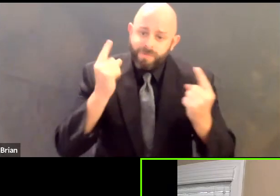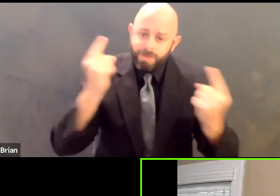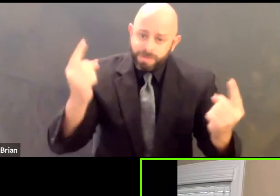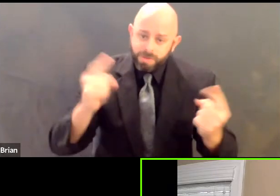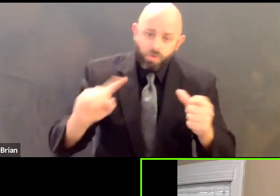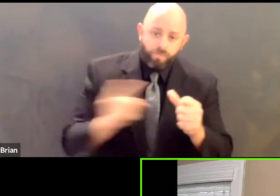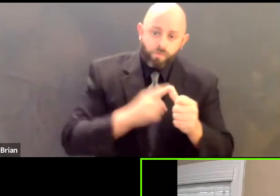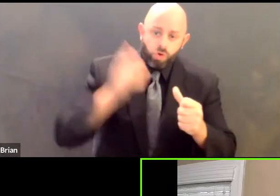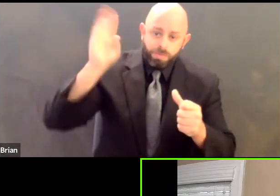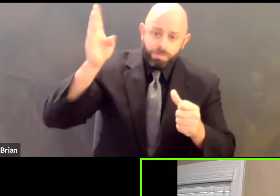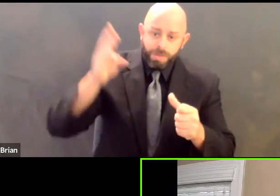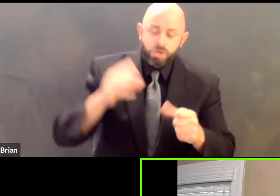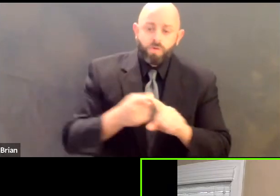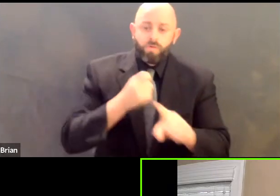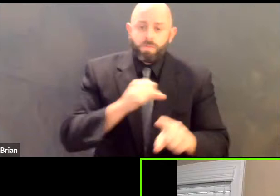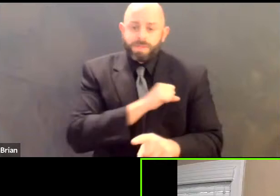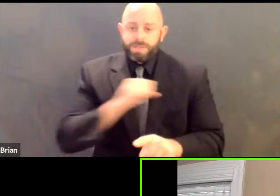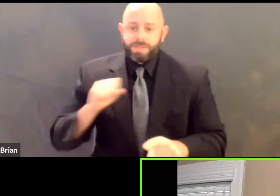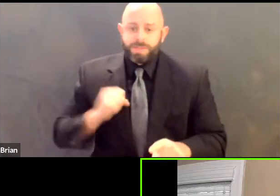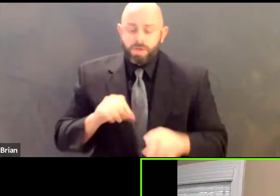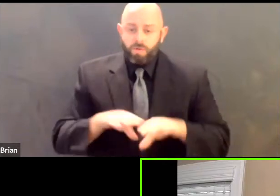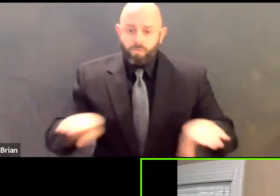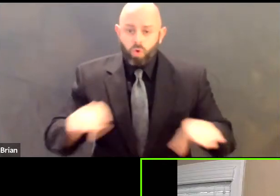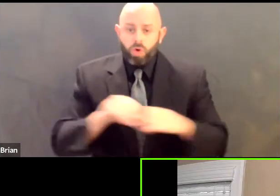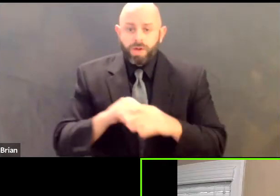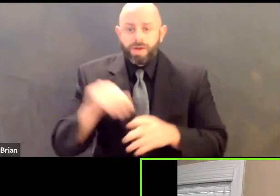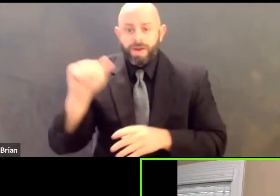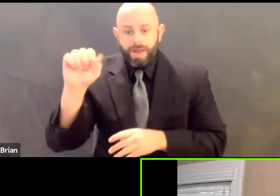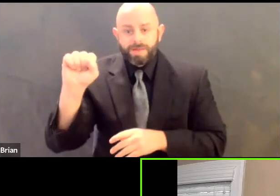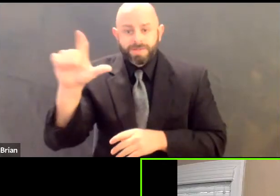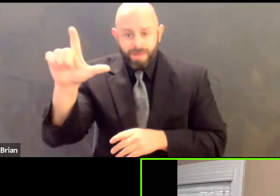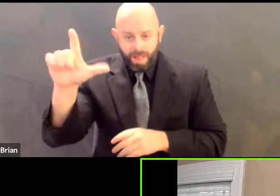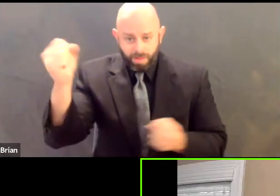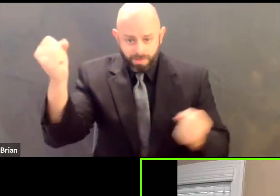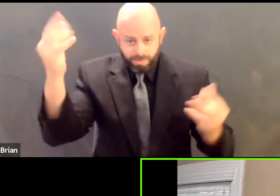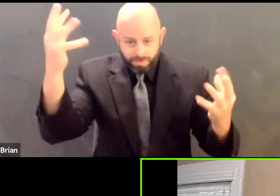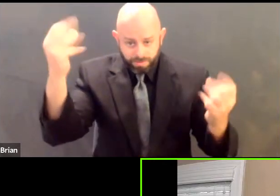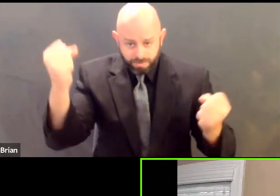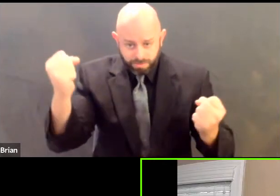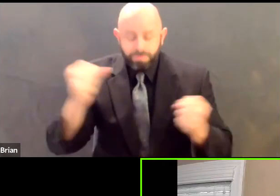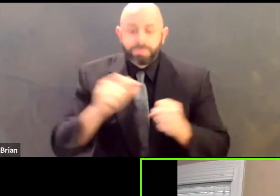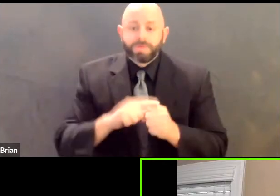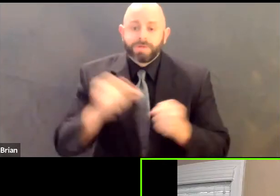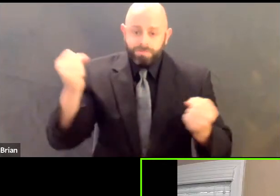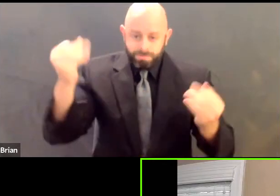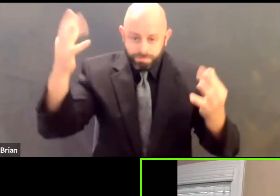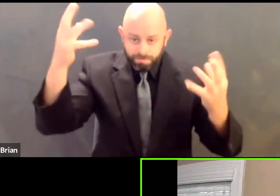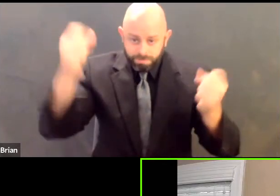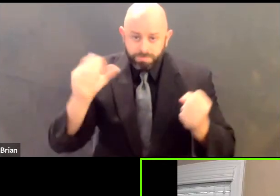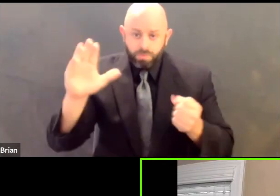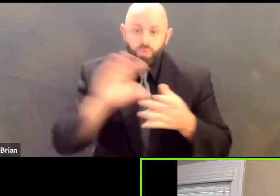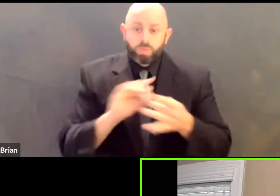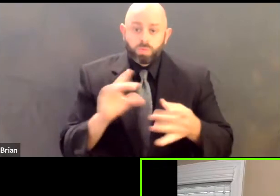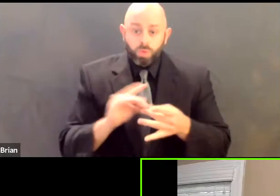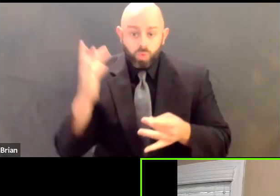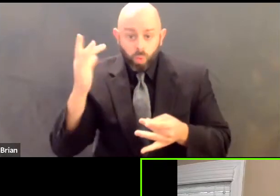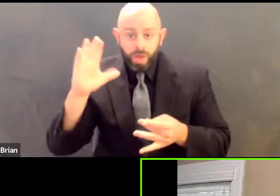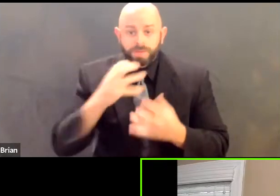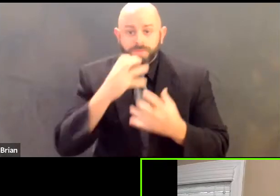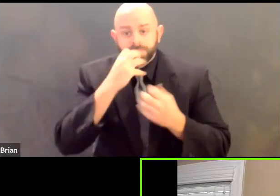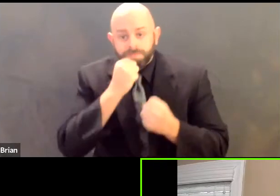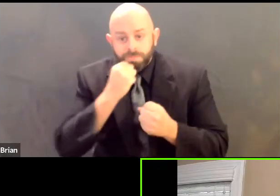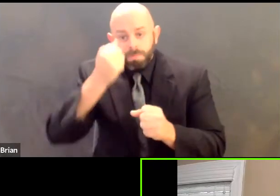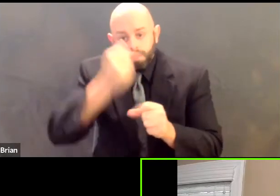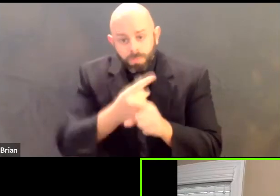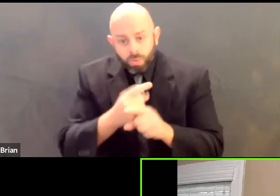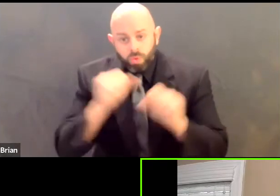Senate floor in American Sign Language. He delivered these remarks so that his beloved brother could understand